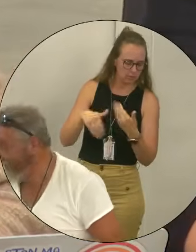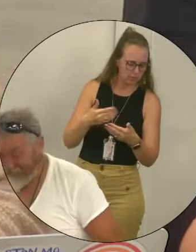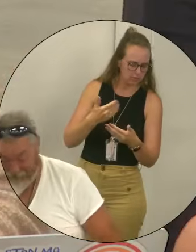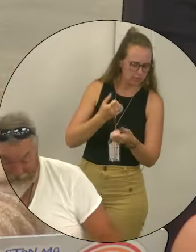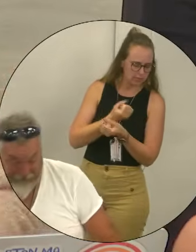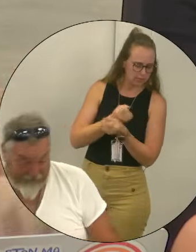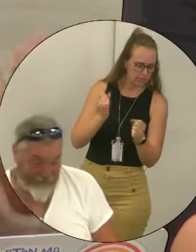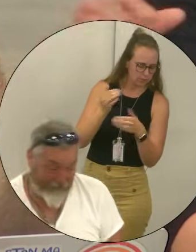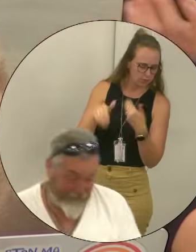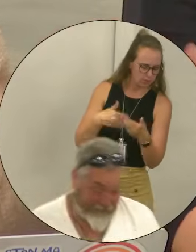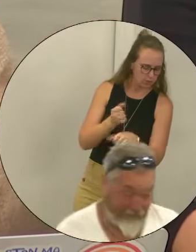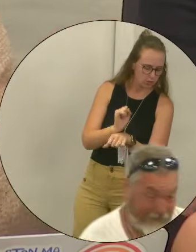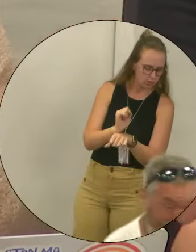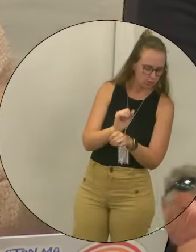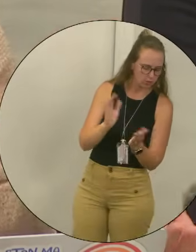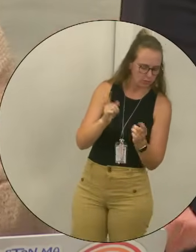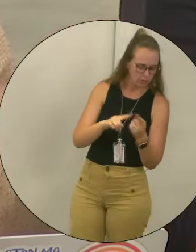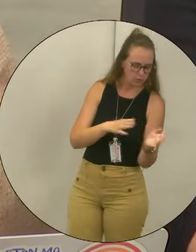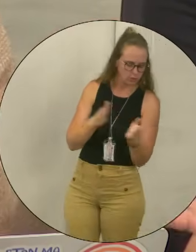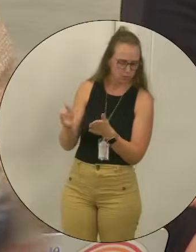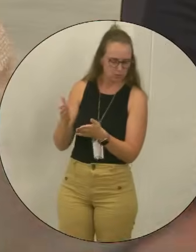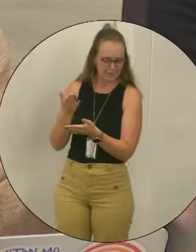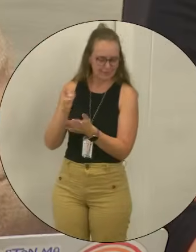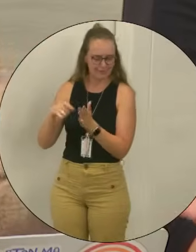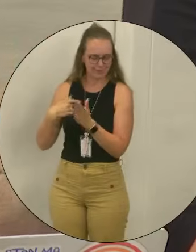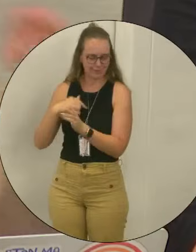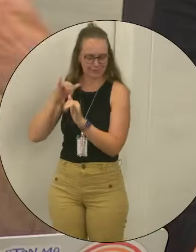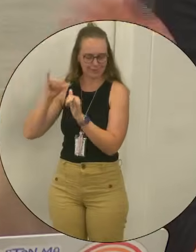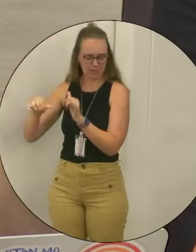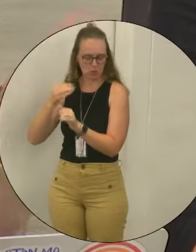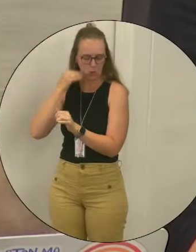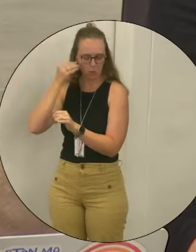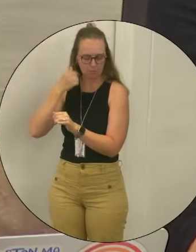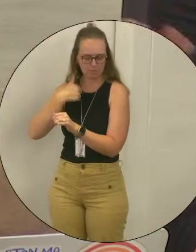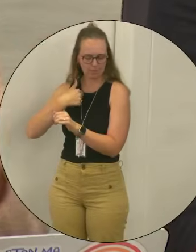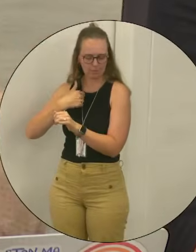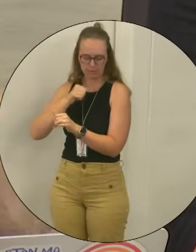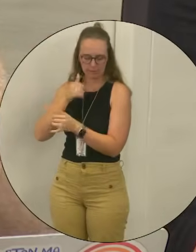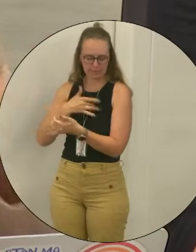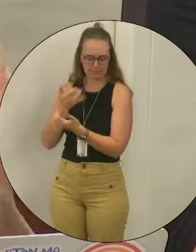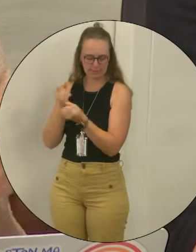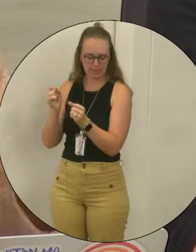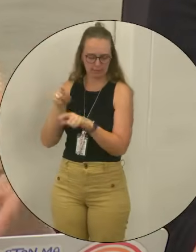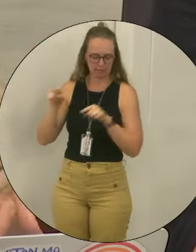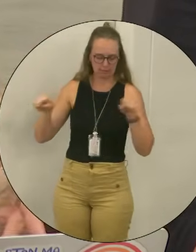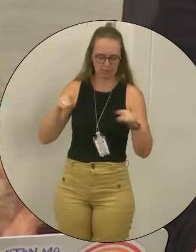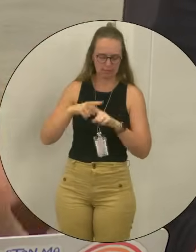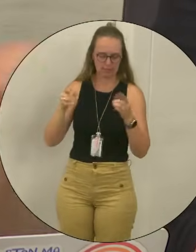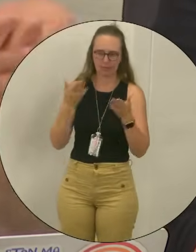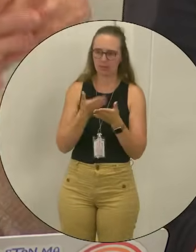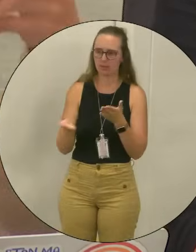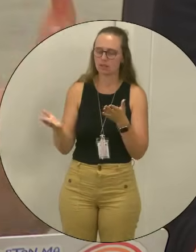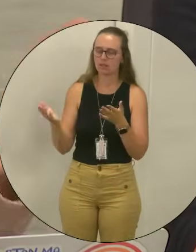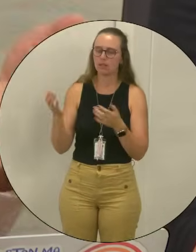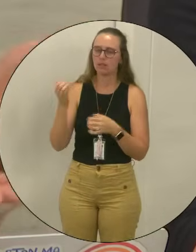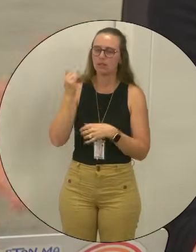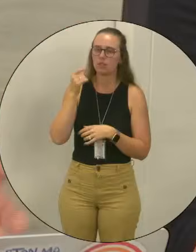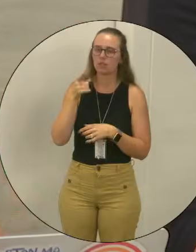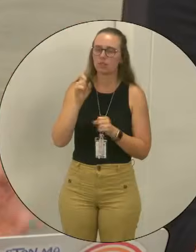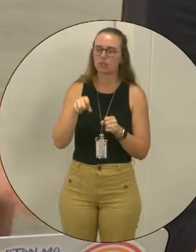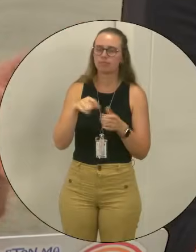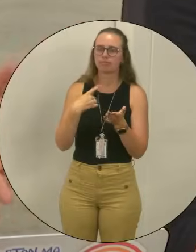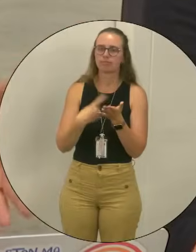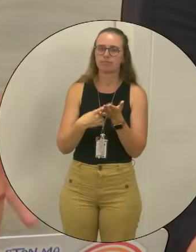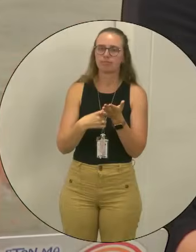safety procedures that work versus sometimes I stay home because I don't feel safe, kind of tell you 2 very different things. So I just wanted for clarification, if you could just kind of speak